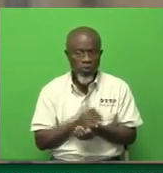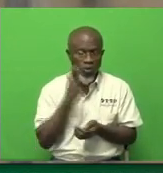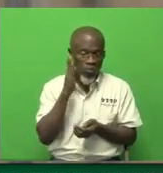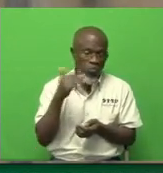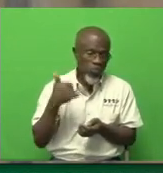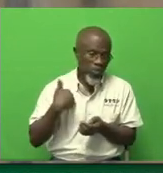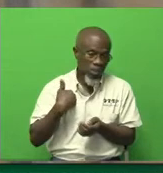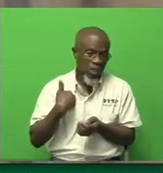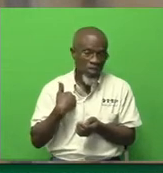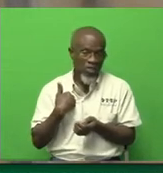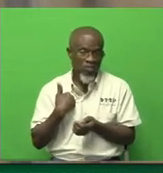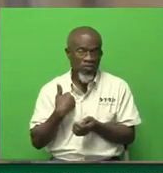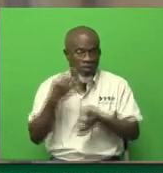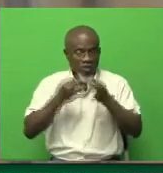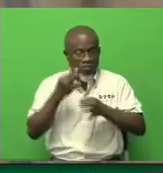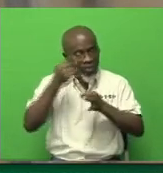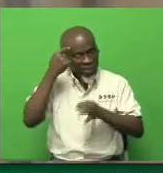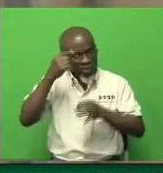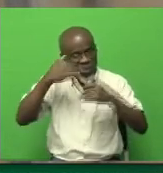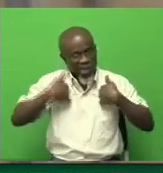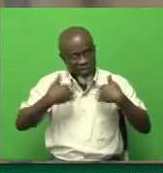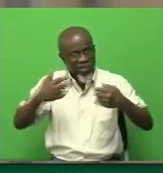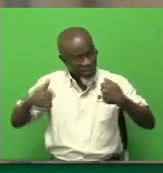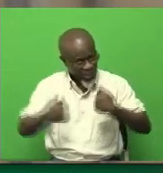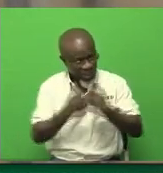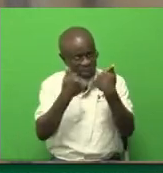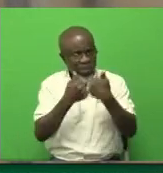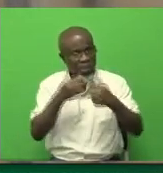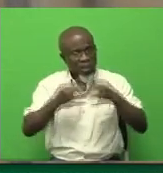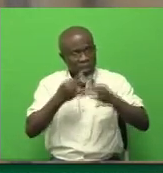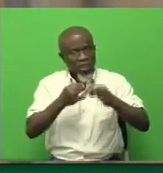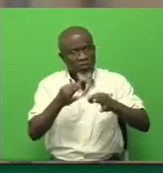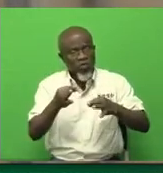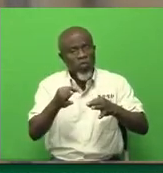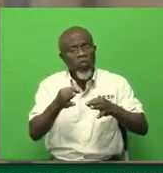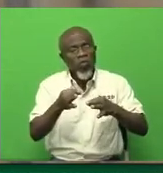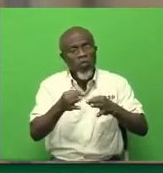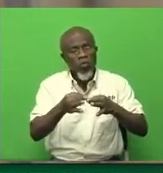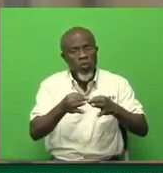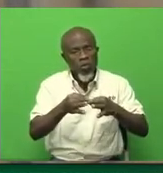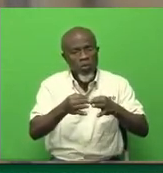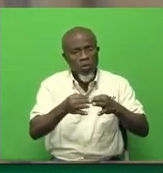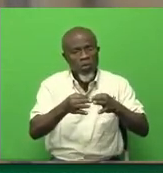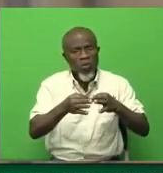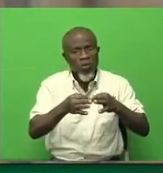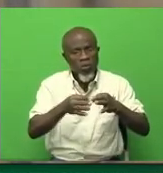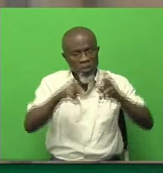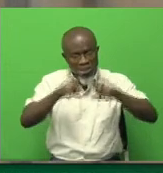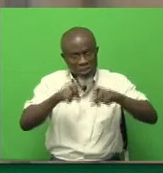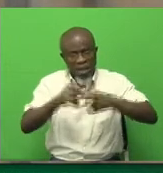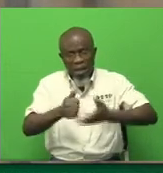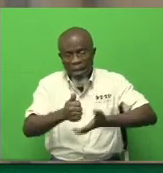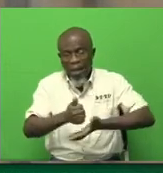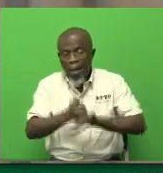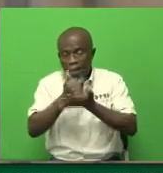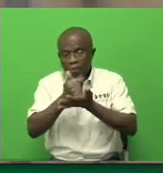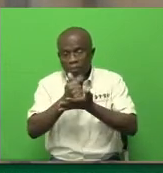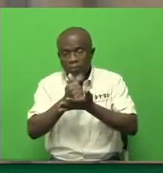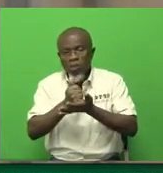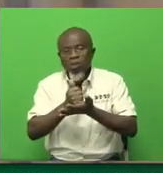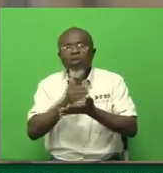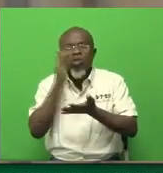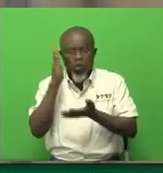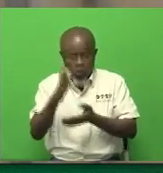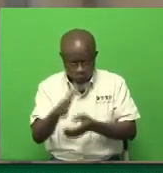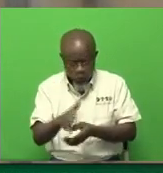people who feel they have challenges it means that if you are a person who needs the help you are at an